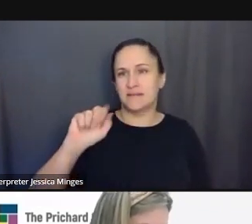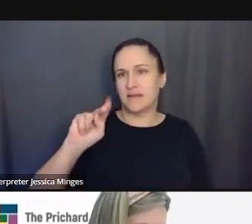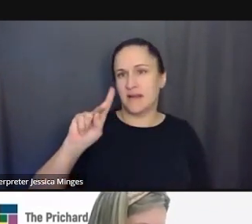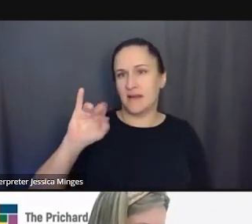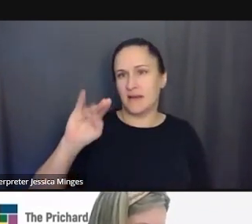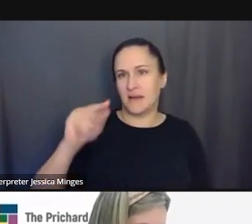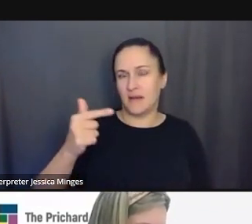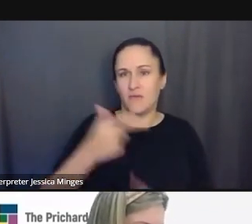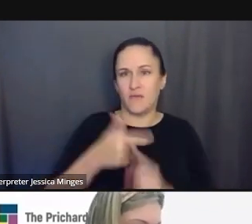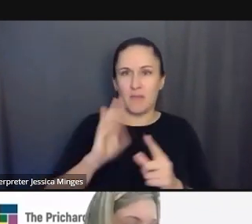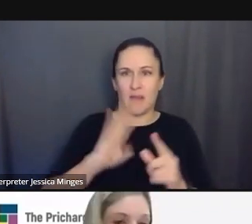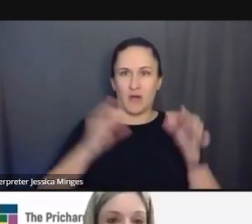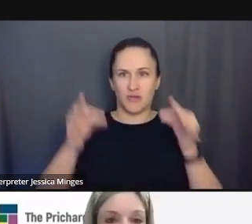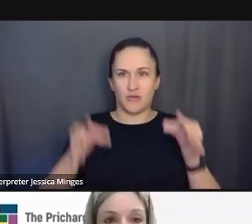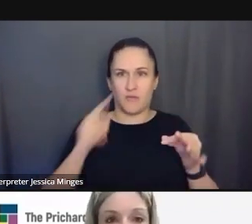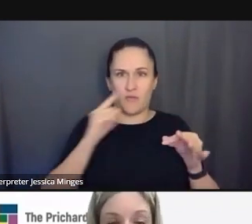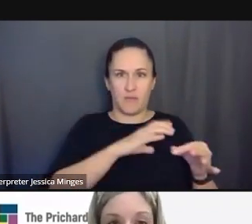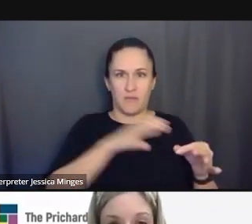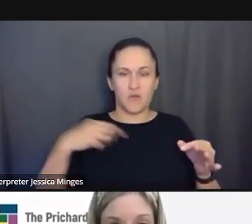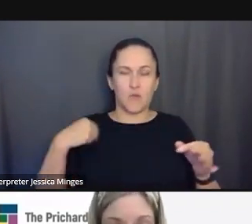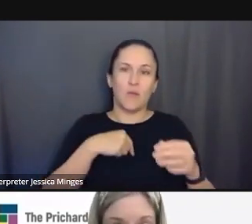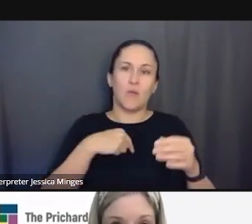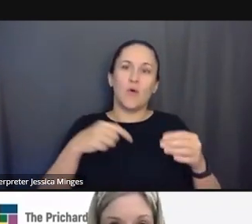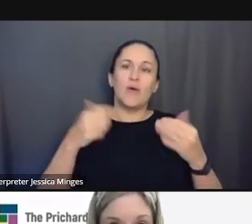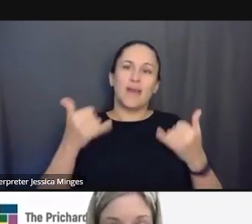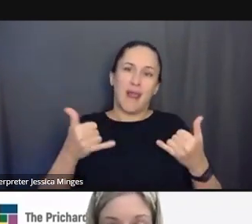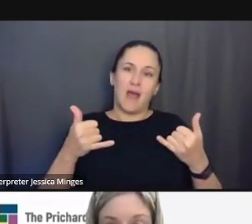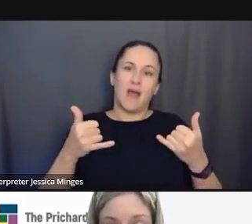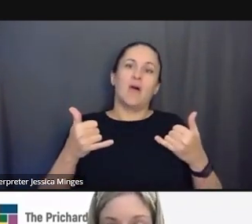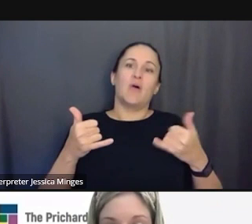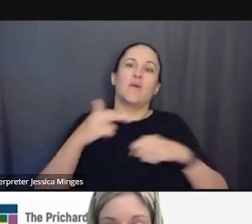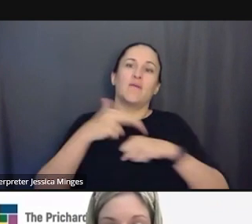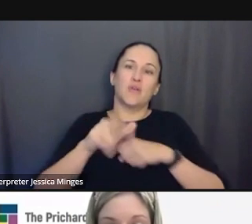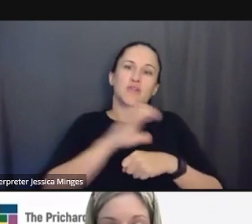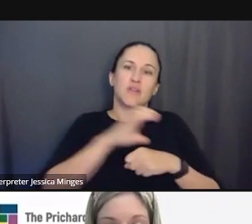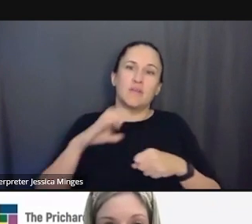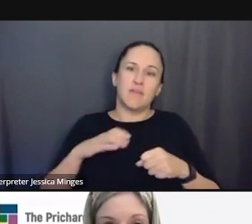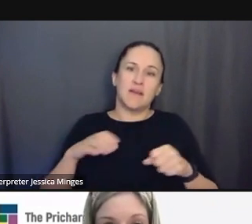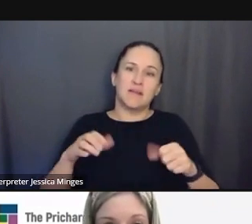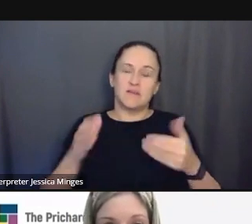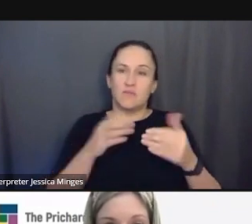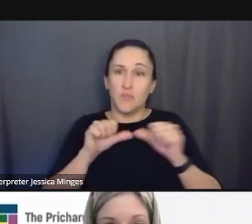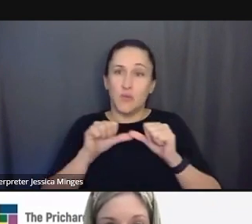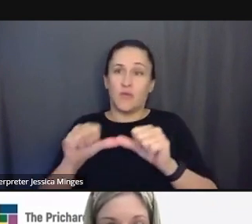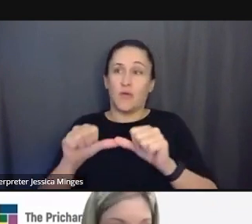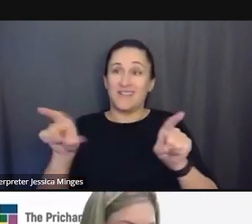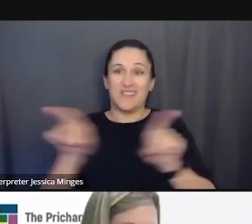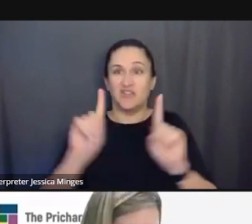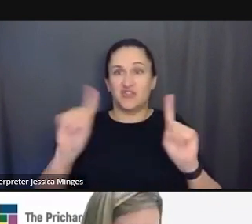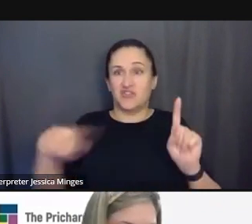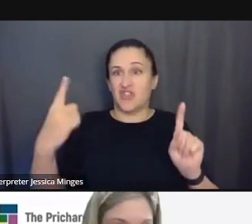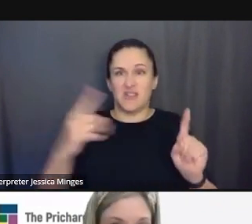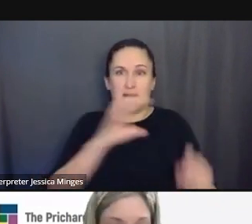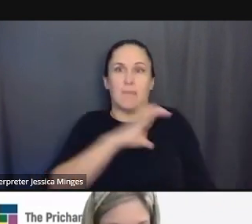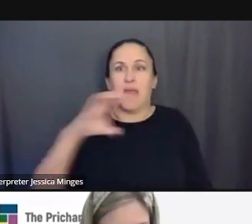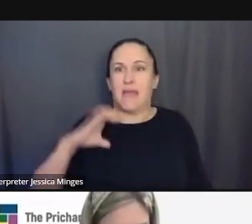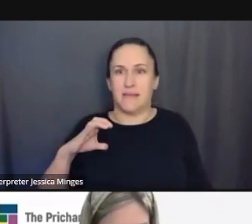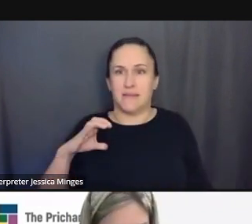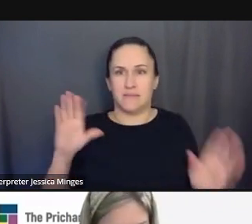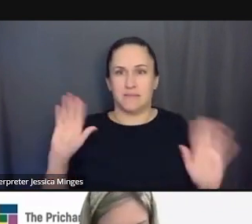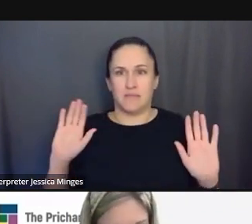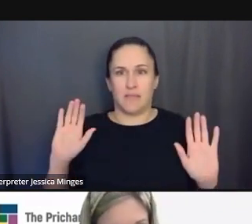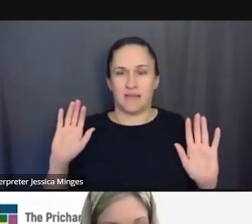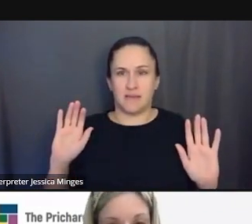sort of description of the committees, and we're going to refer to the committees moving forward as just that, as committees. That can